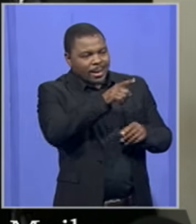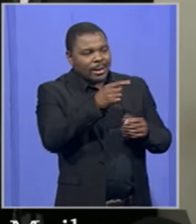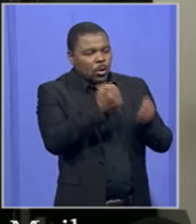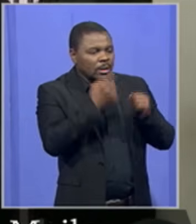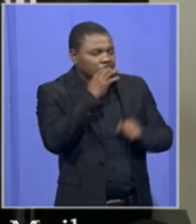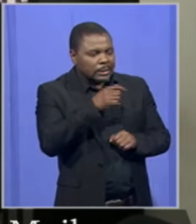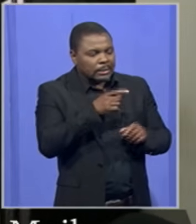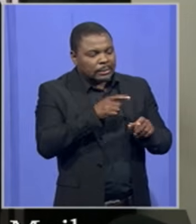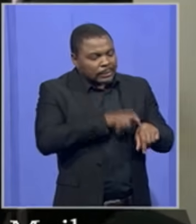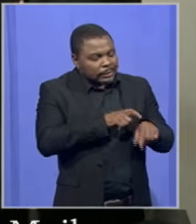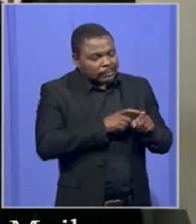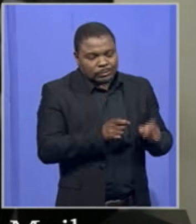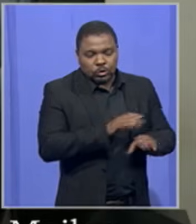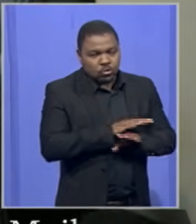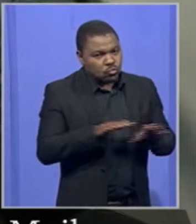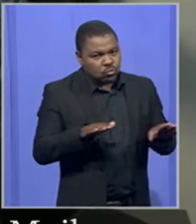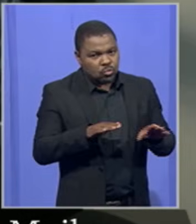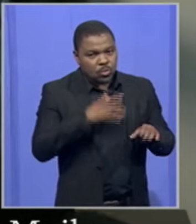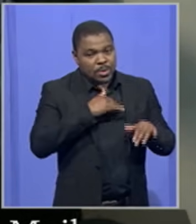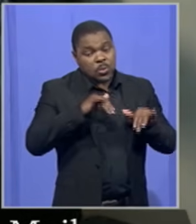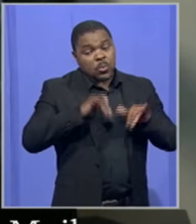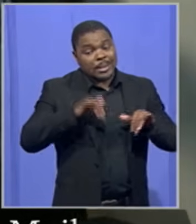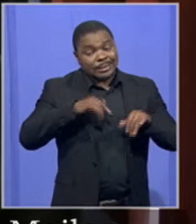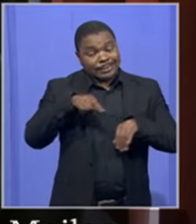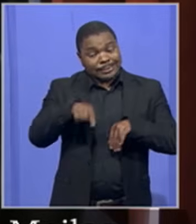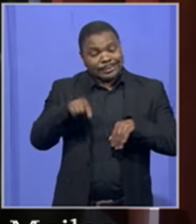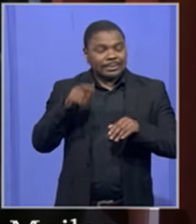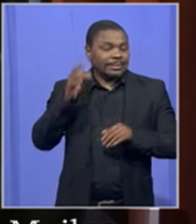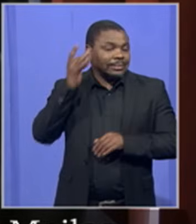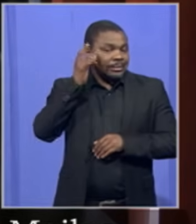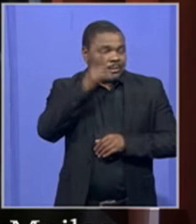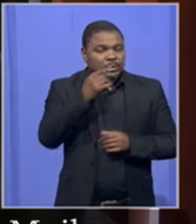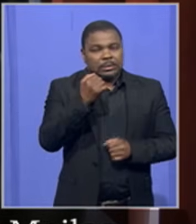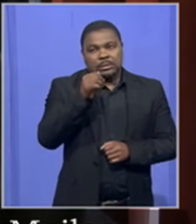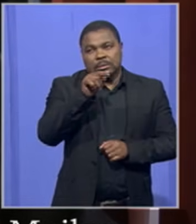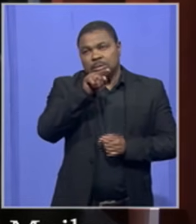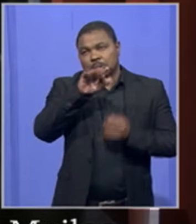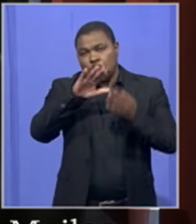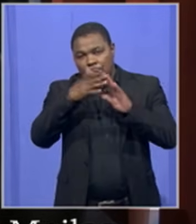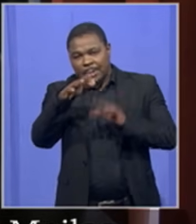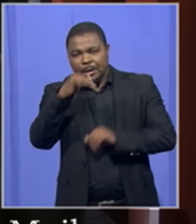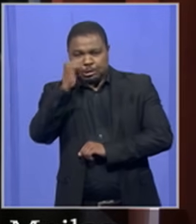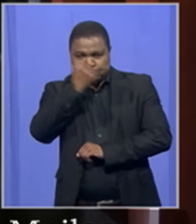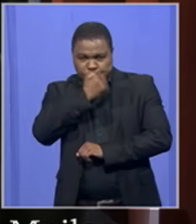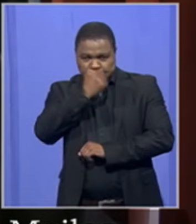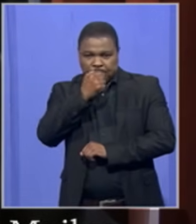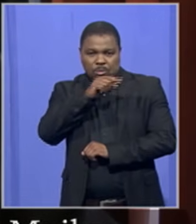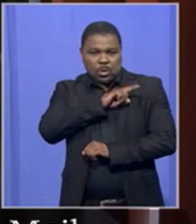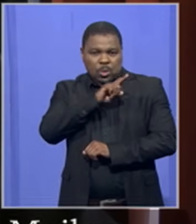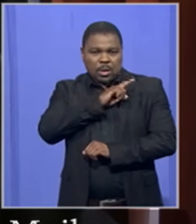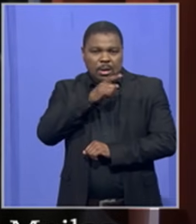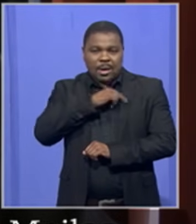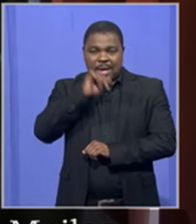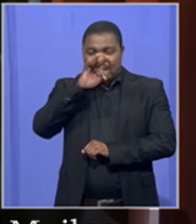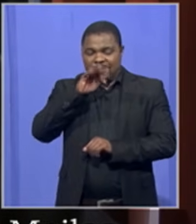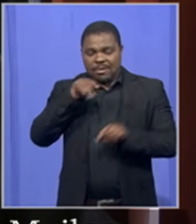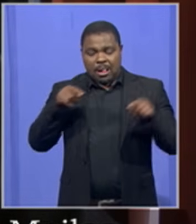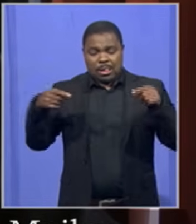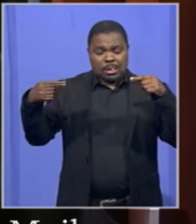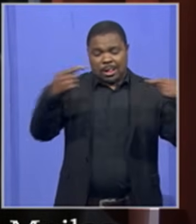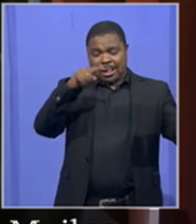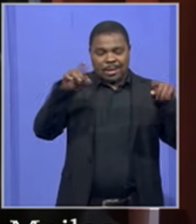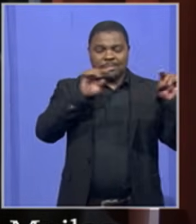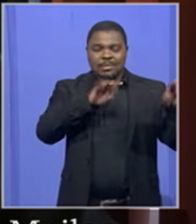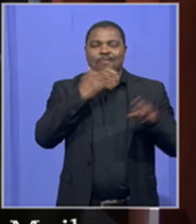go utlwa ka seemo se sa Ramotsheremoilwa local municipality re go pa maitshwarelo go baaging because ra itse gore fa tlotse pedile la go safara